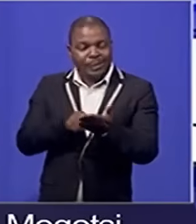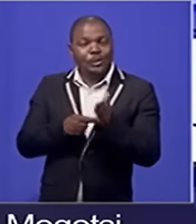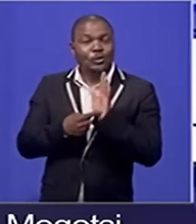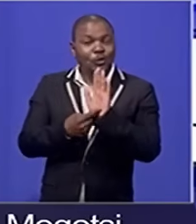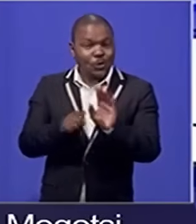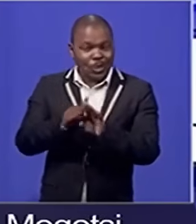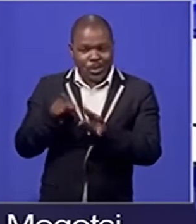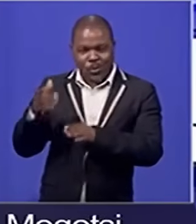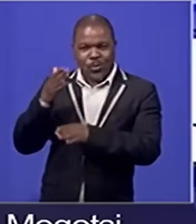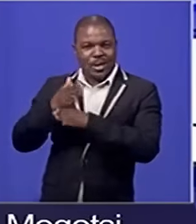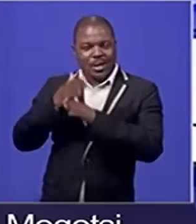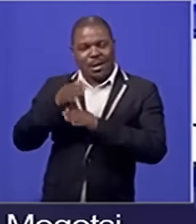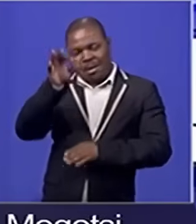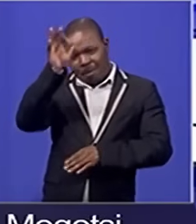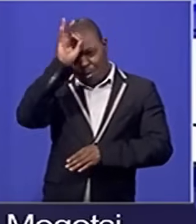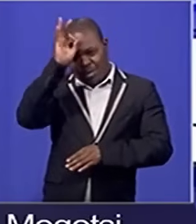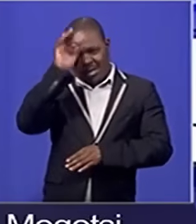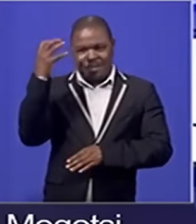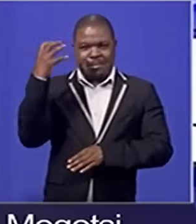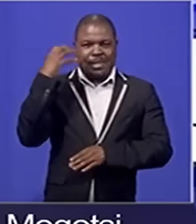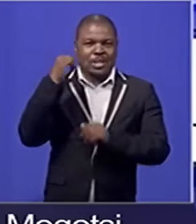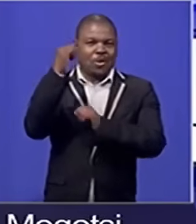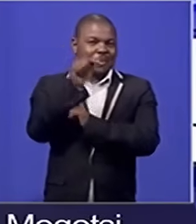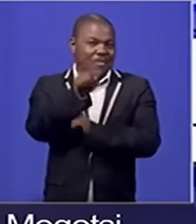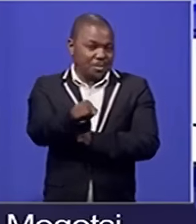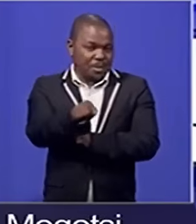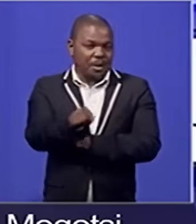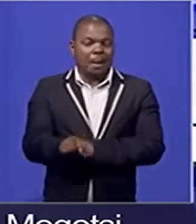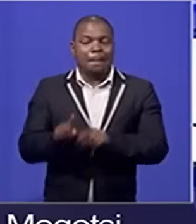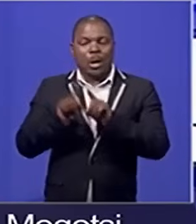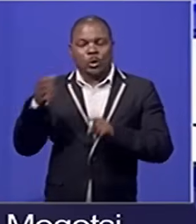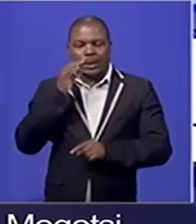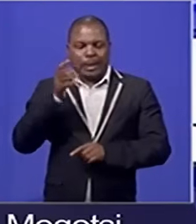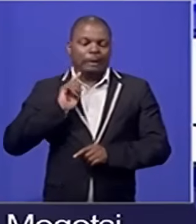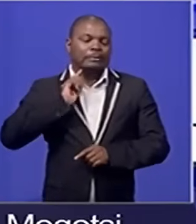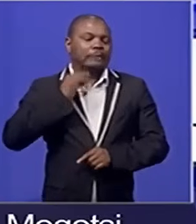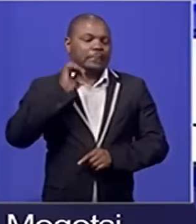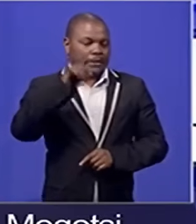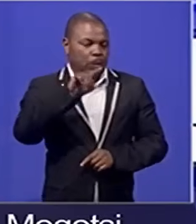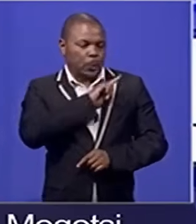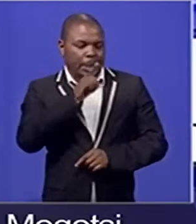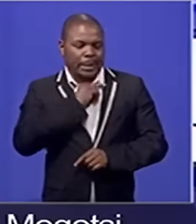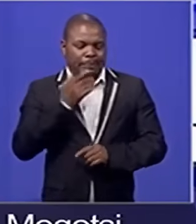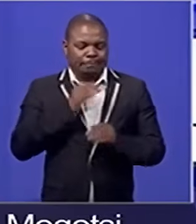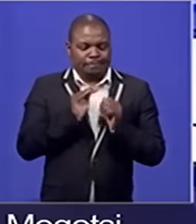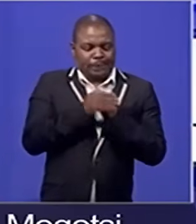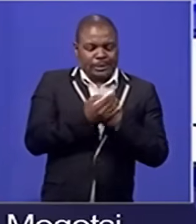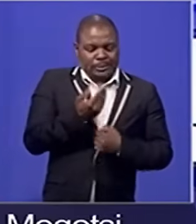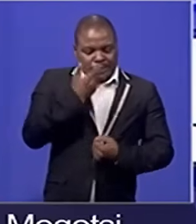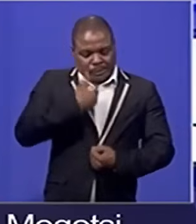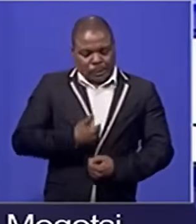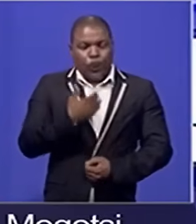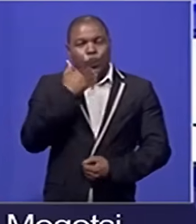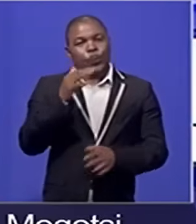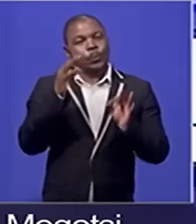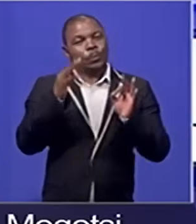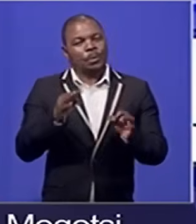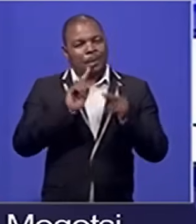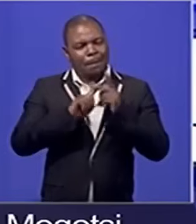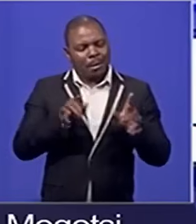maphodisa. Ge a hlaloša mararankodi a Mogotsi o rile o boletše maaka go šireletša gore botse ke yena mang gomme ge a